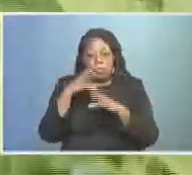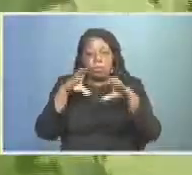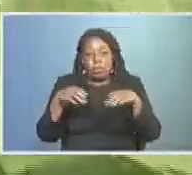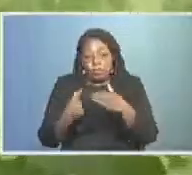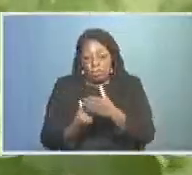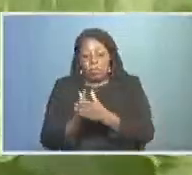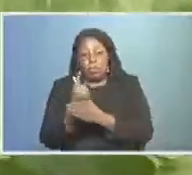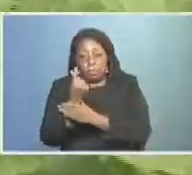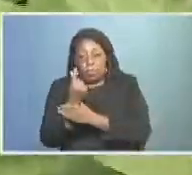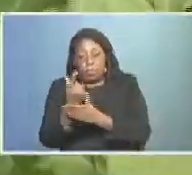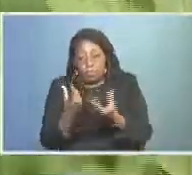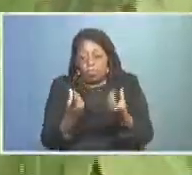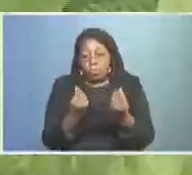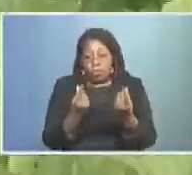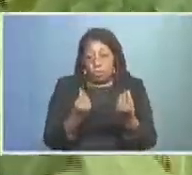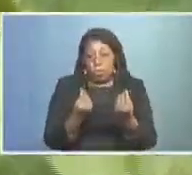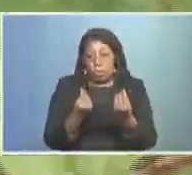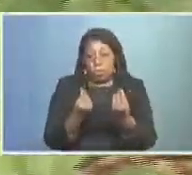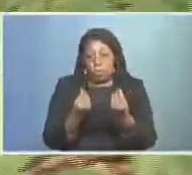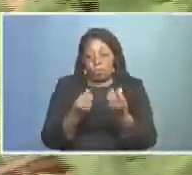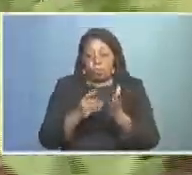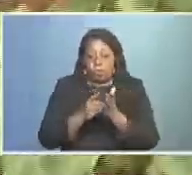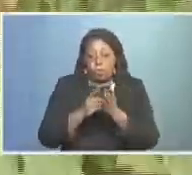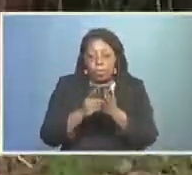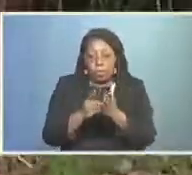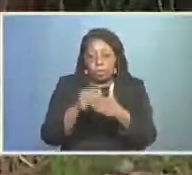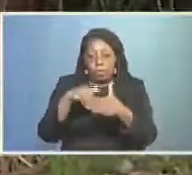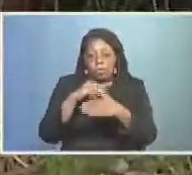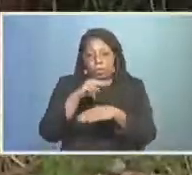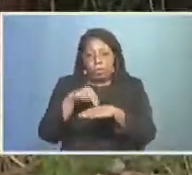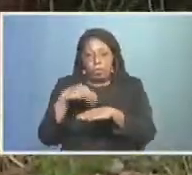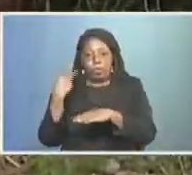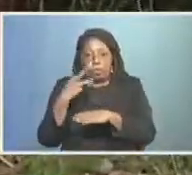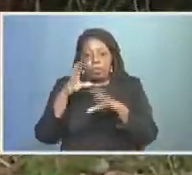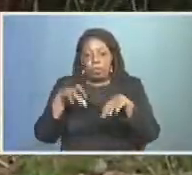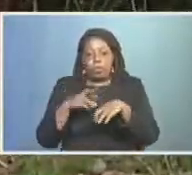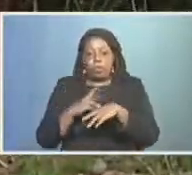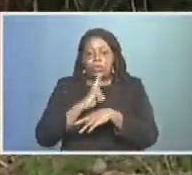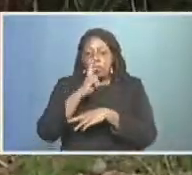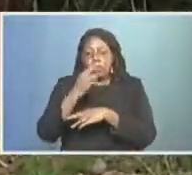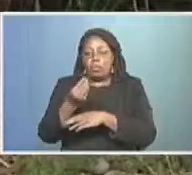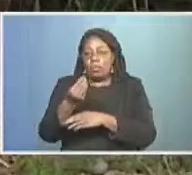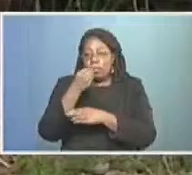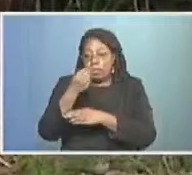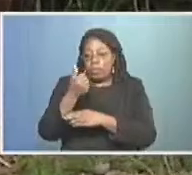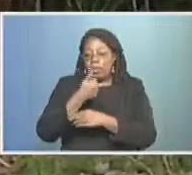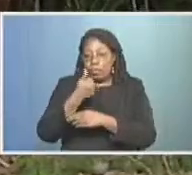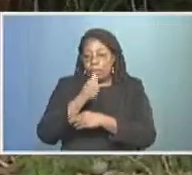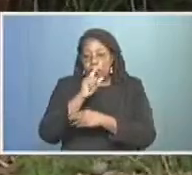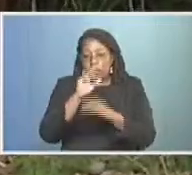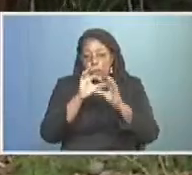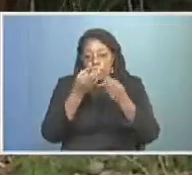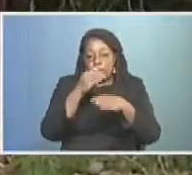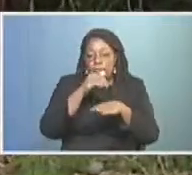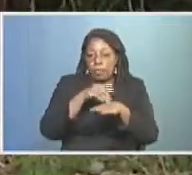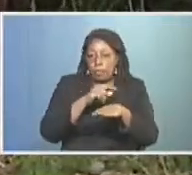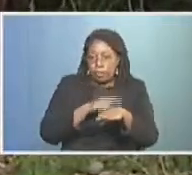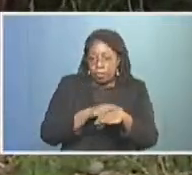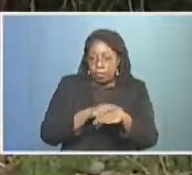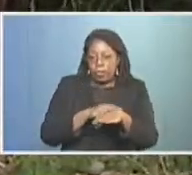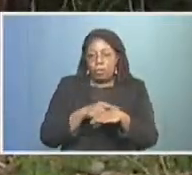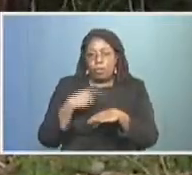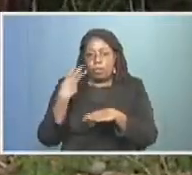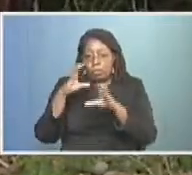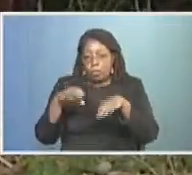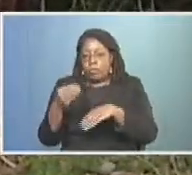it to grow so that we can demonstrate that in our nation we could really feed ourselves. One family at a time, we can feed